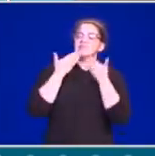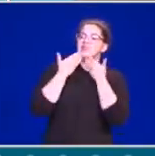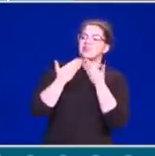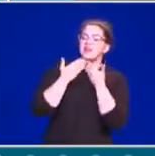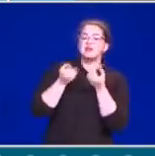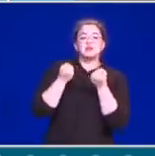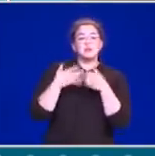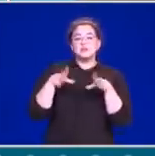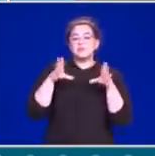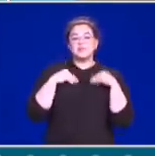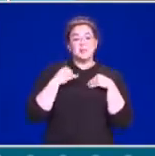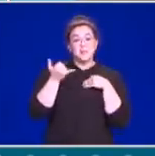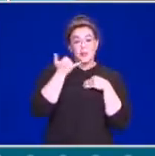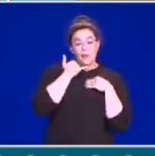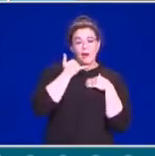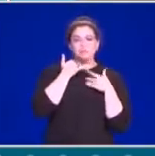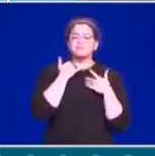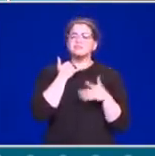for taking my call.